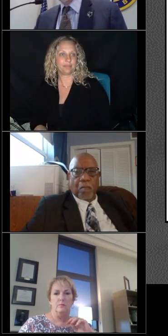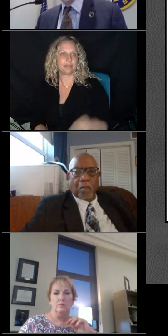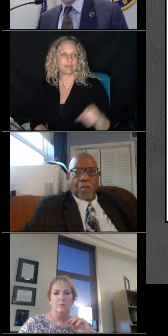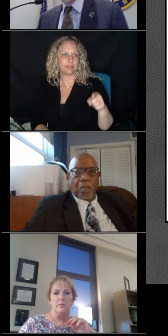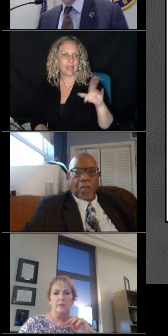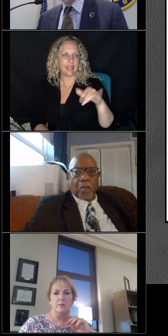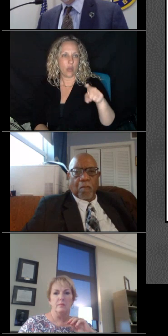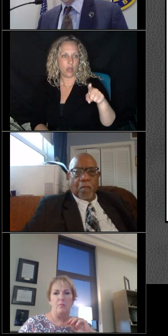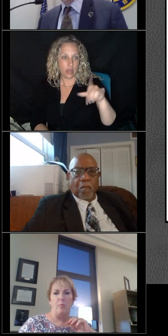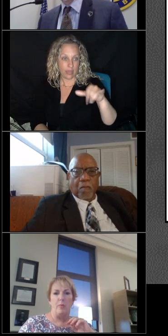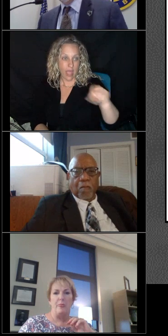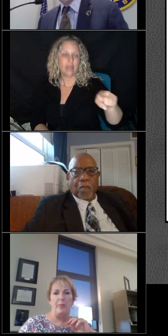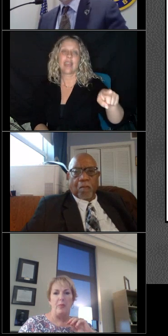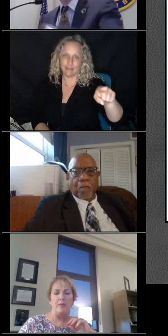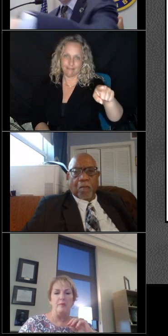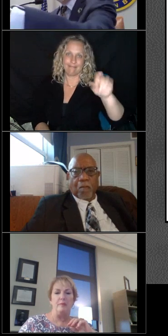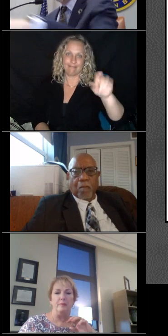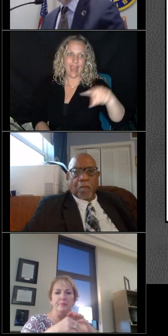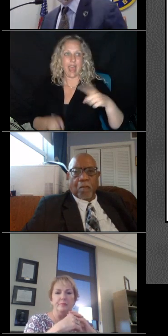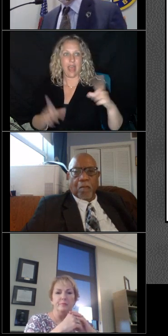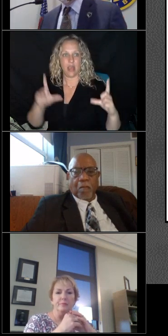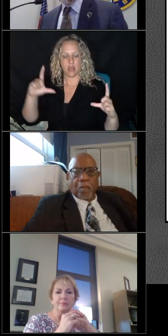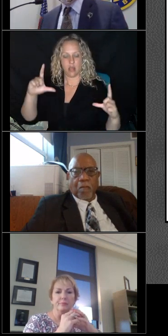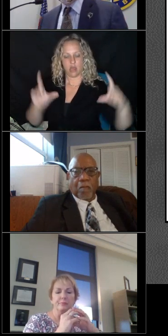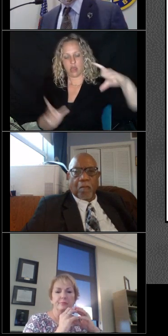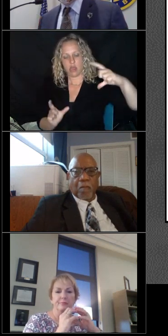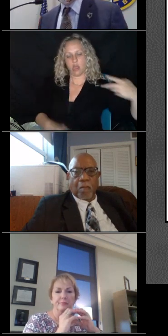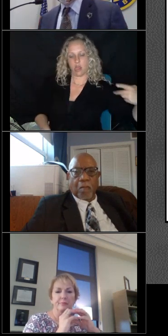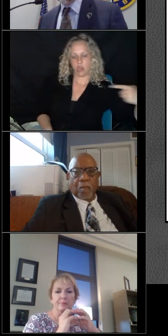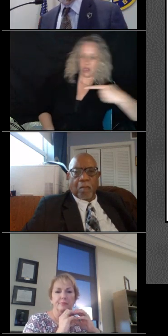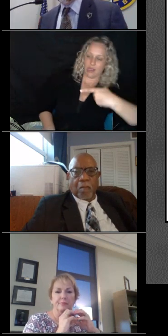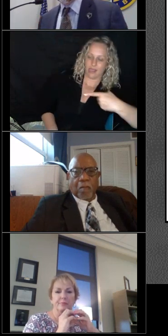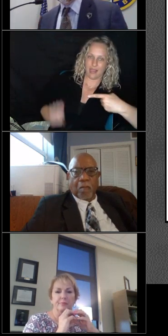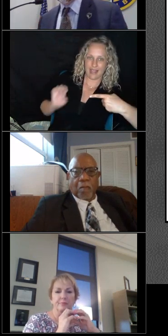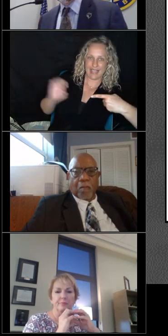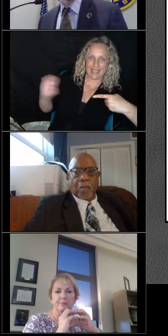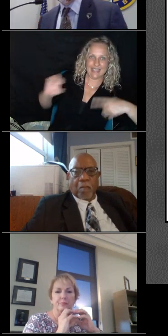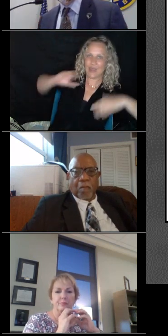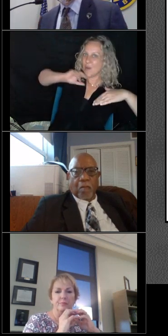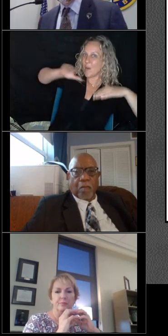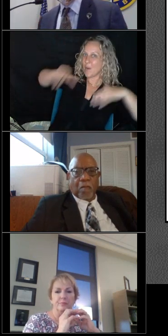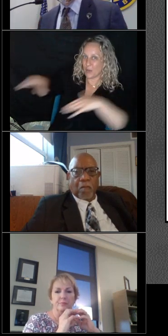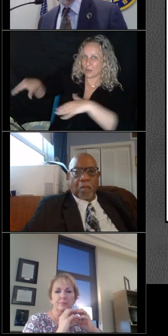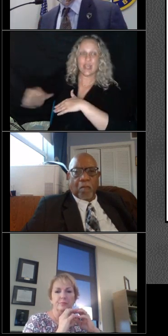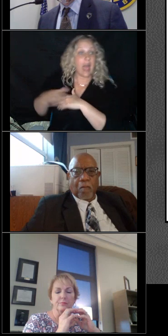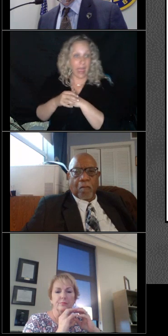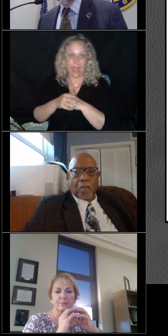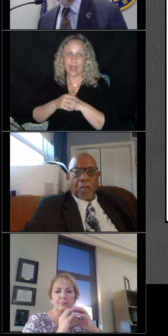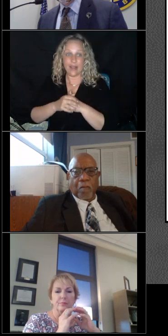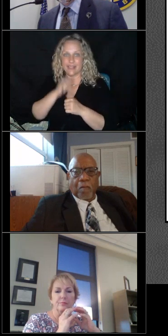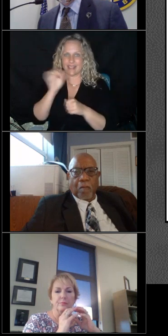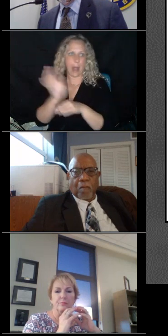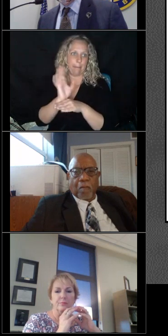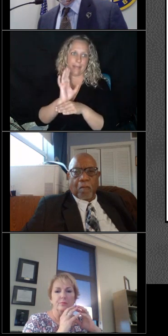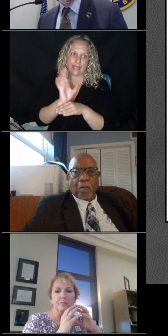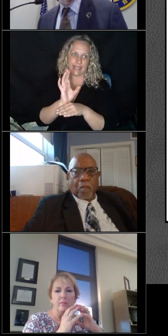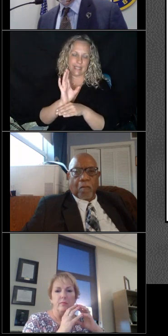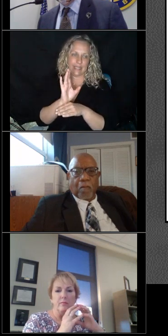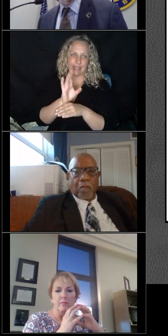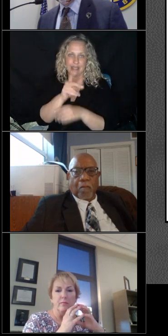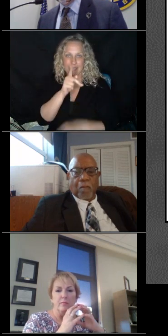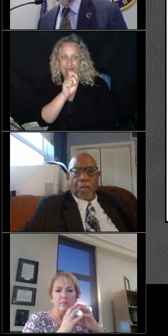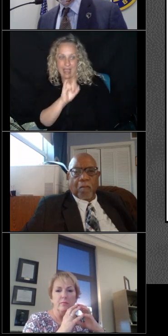So yeah. If we have that oriented, it's pointing towards the ocean. Yep. And it is not busy, as Commissioner